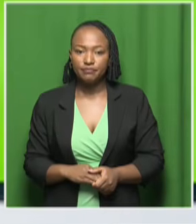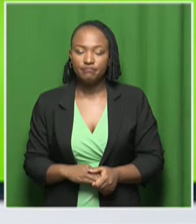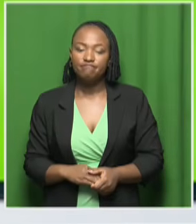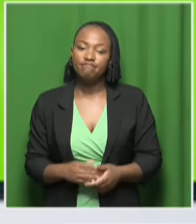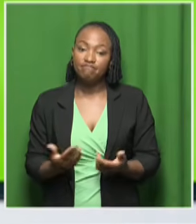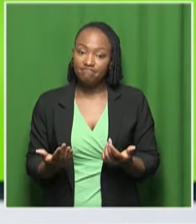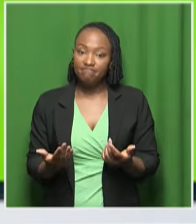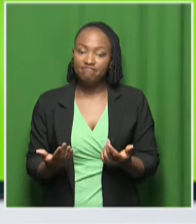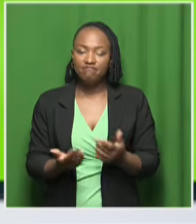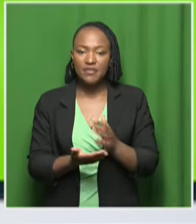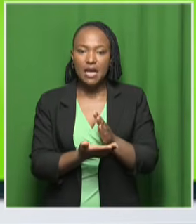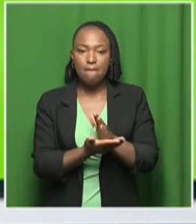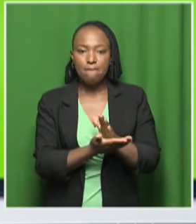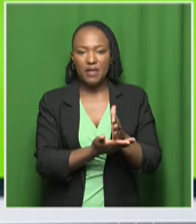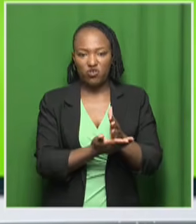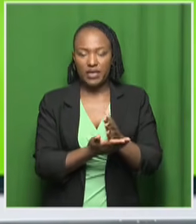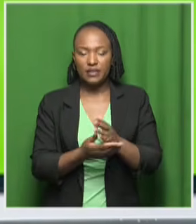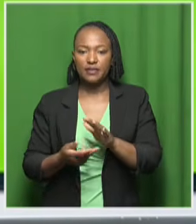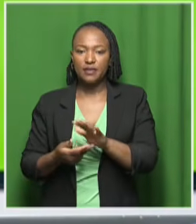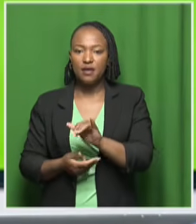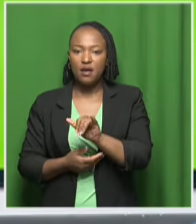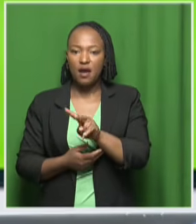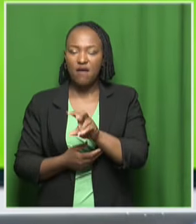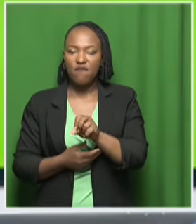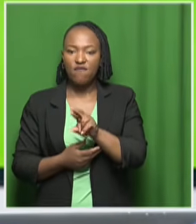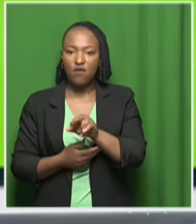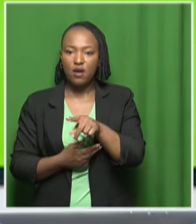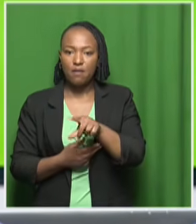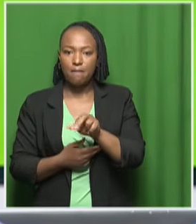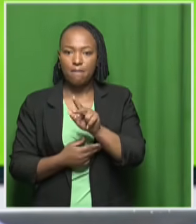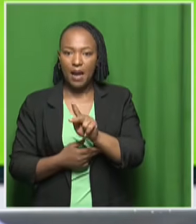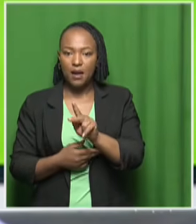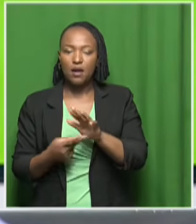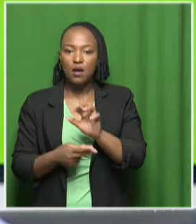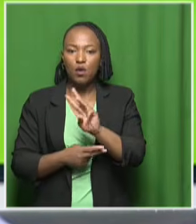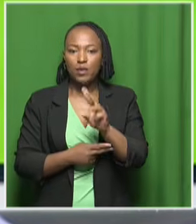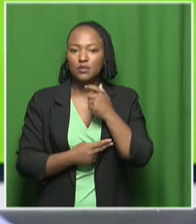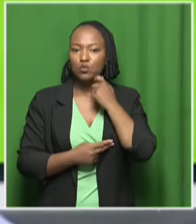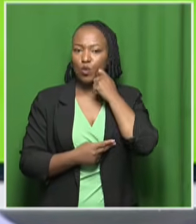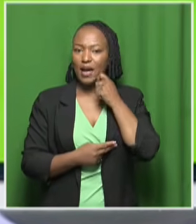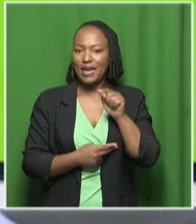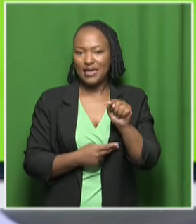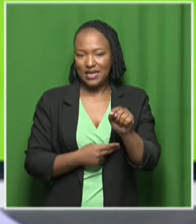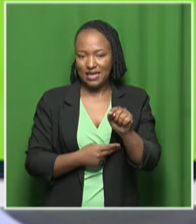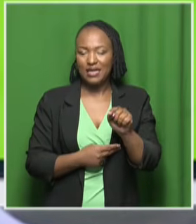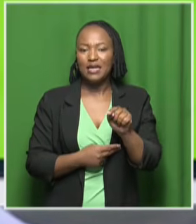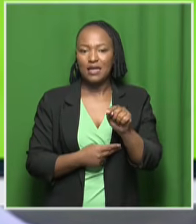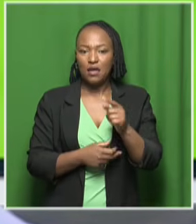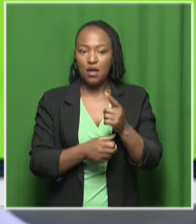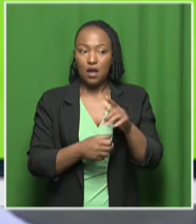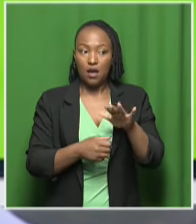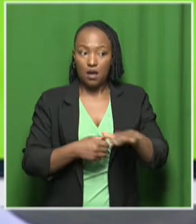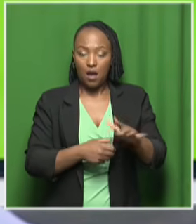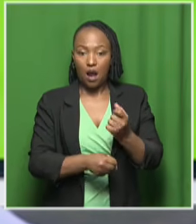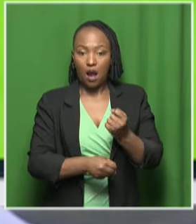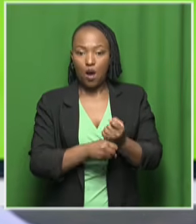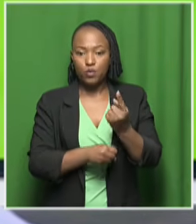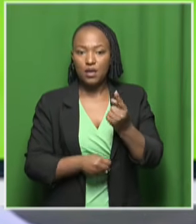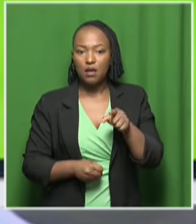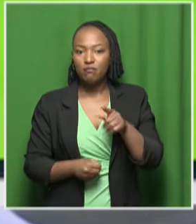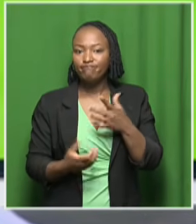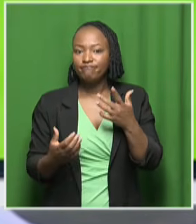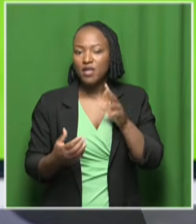And over to Midrand now, Ivory Park to be exact, and Western Tshwane. These are among some of the affected areas in Gauteng